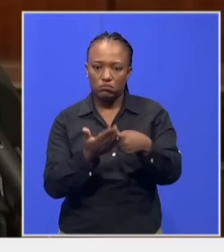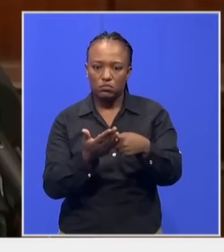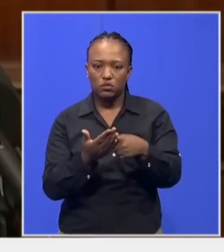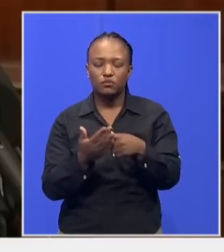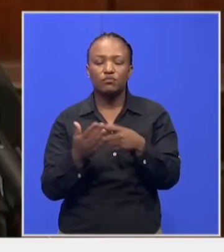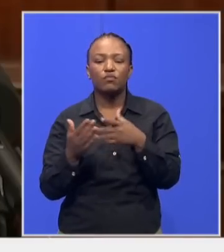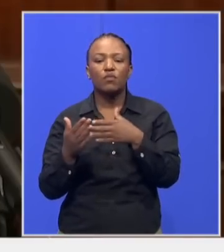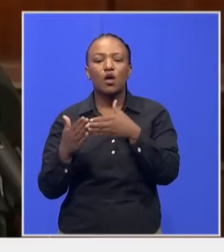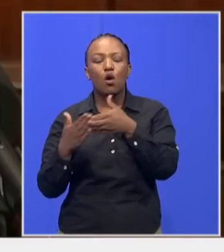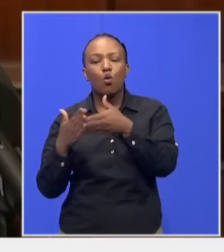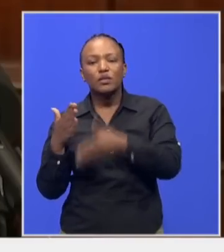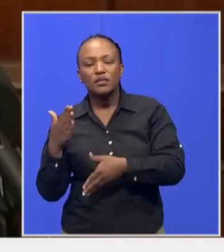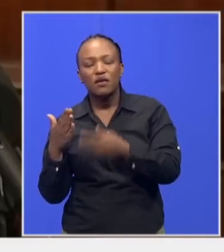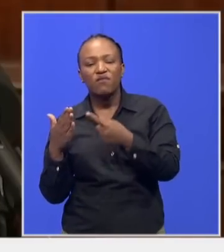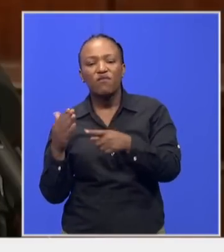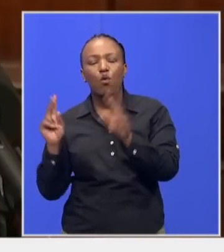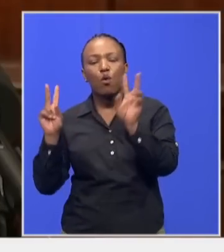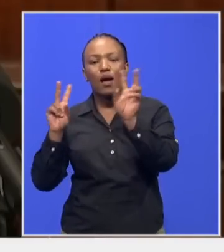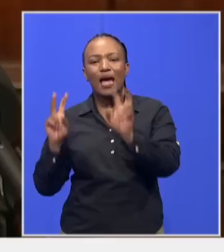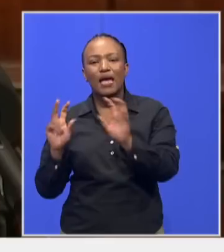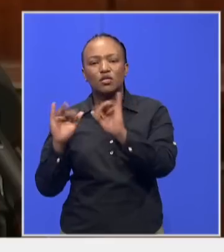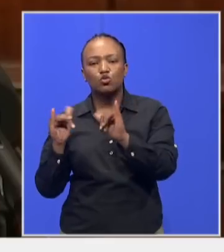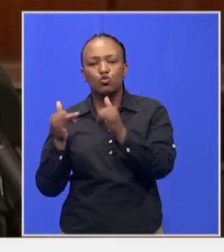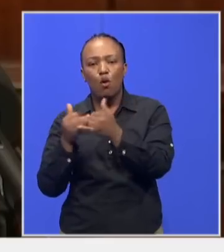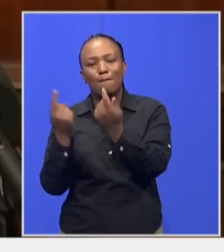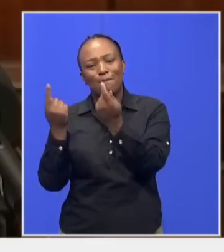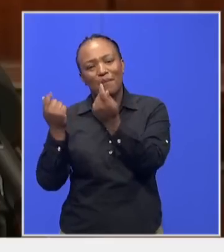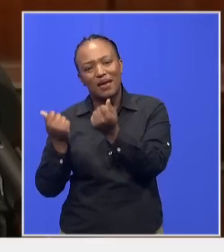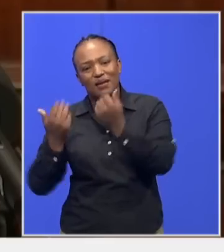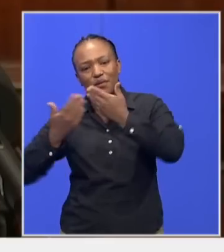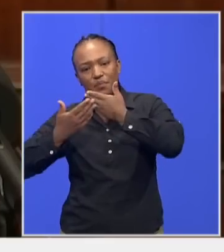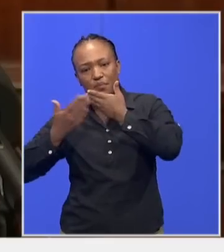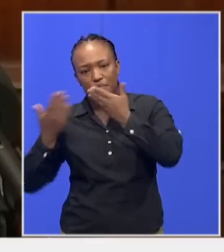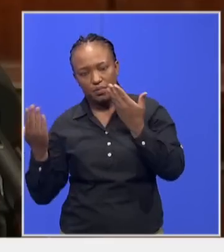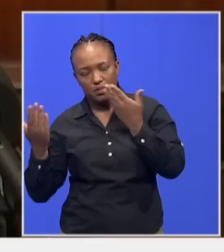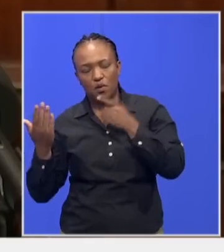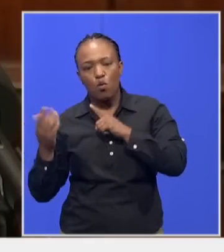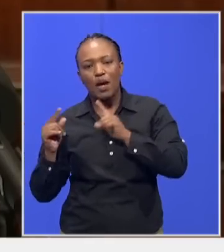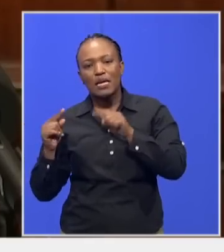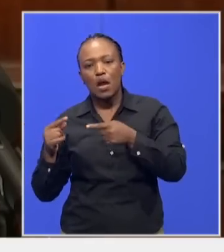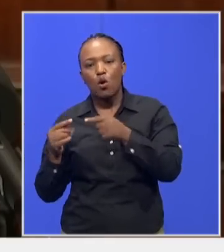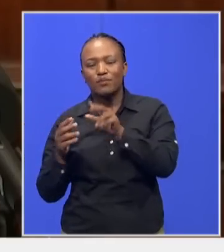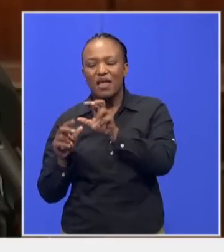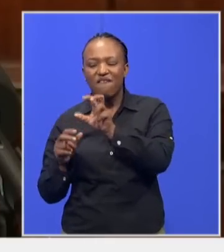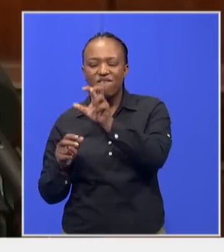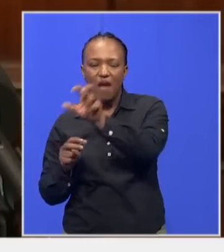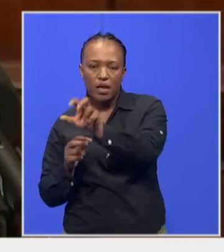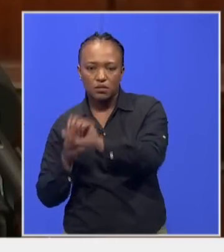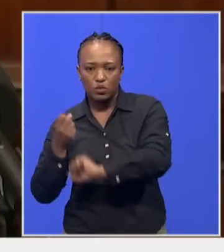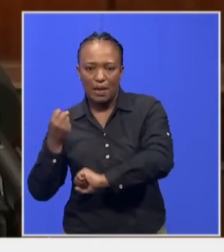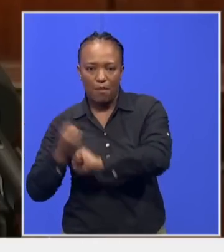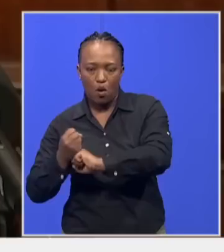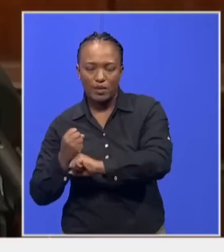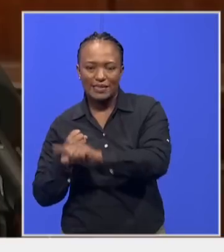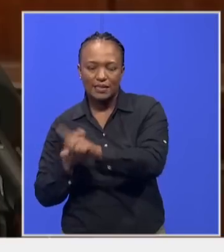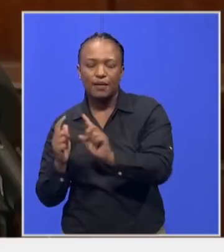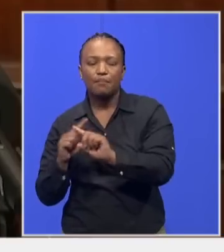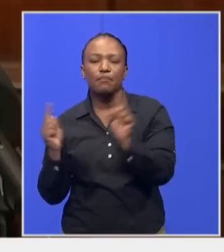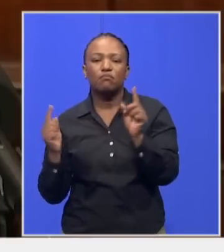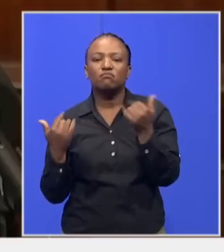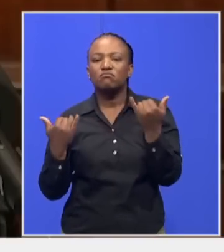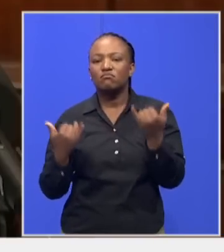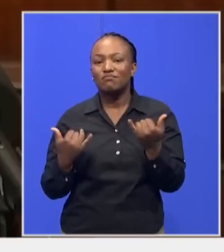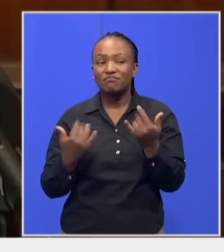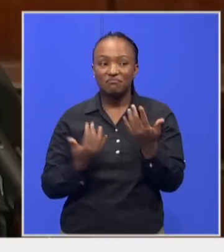constraint on the Eskom balance sheet and therefore its inability to make this capital investment. The conversation is, what is the cost to the